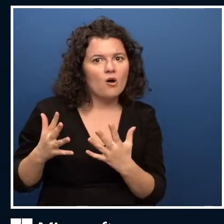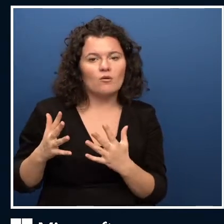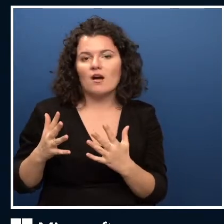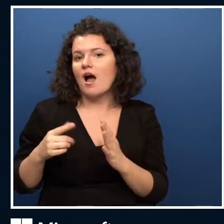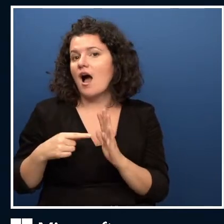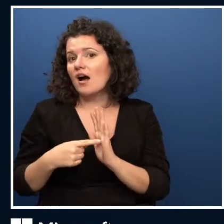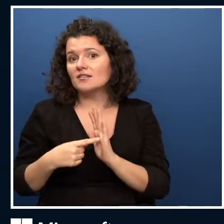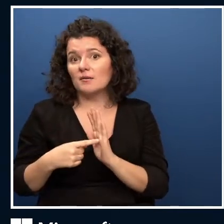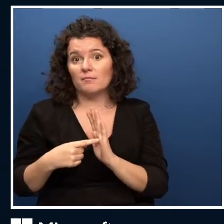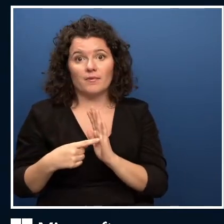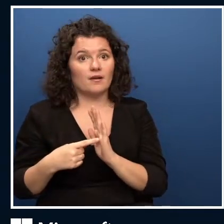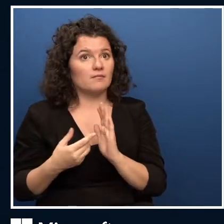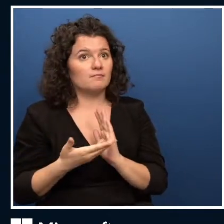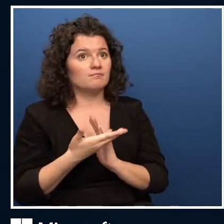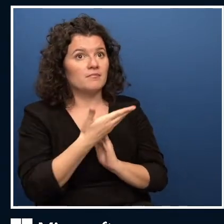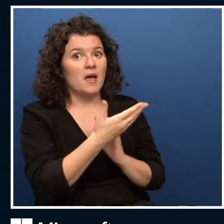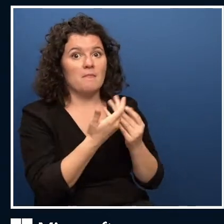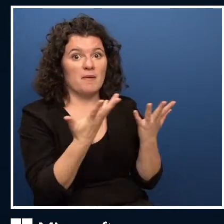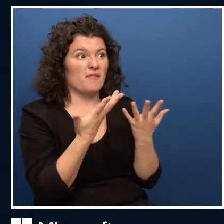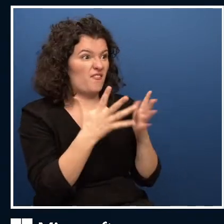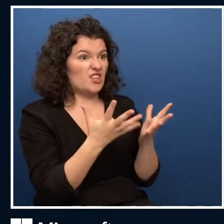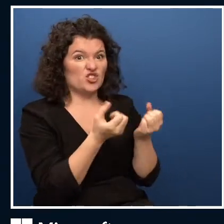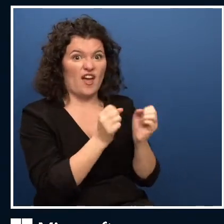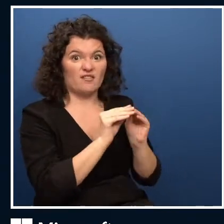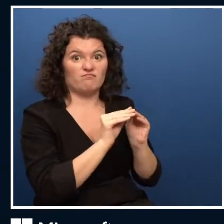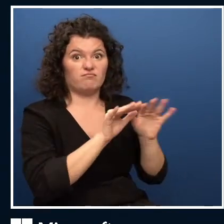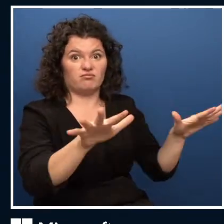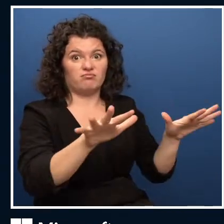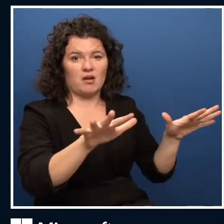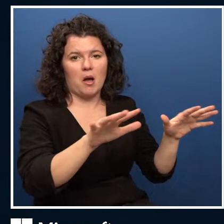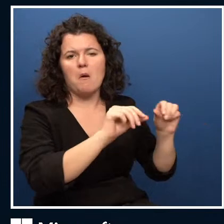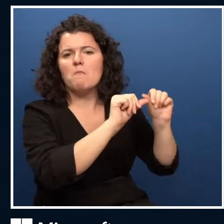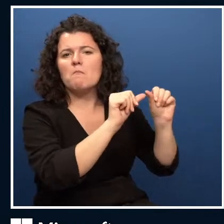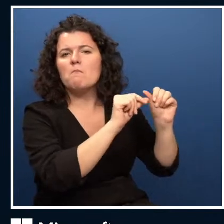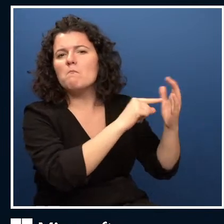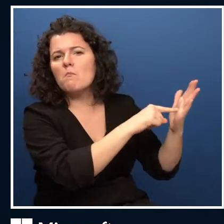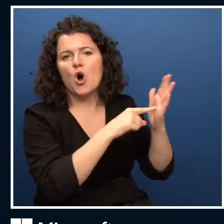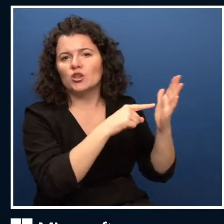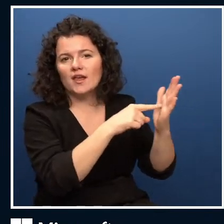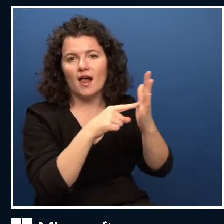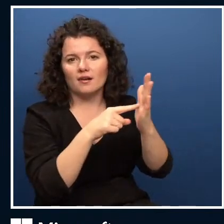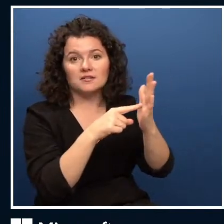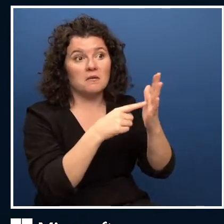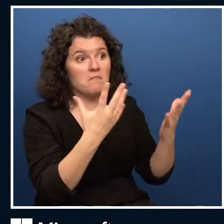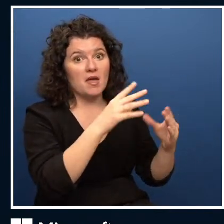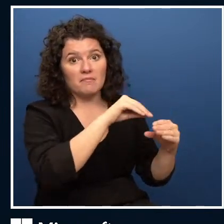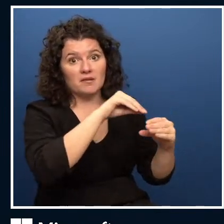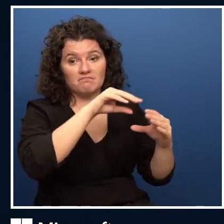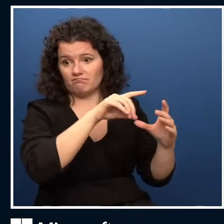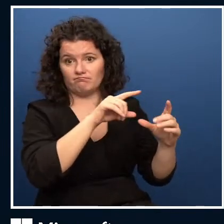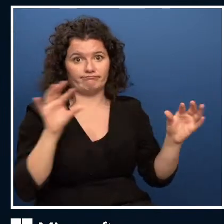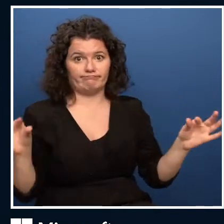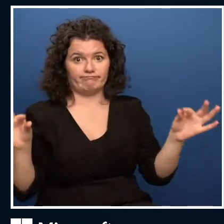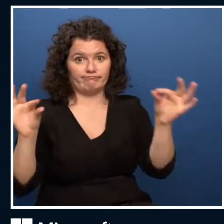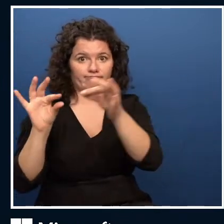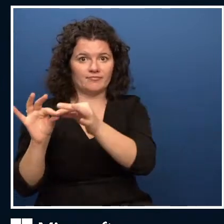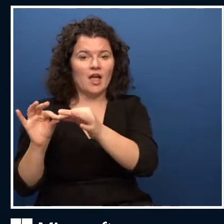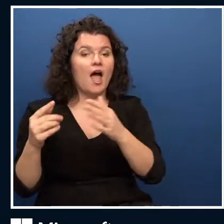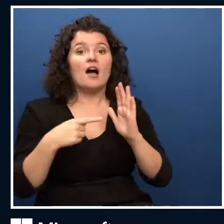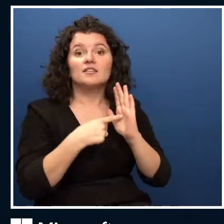connectionist models because of huge success in deep learning, and a lot of